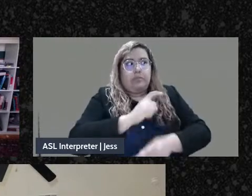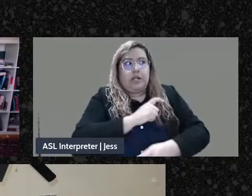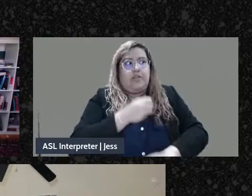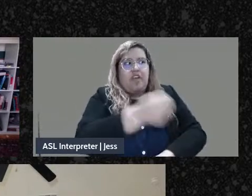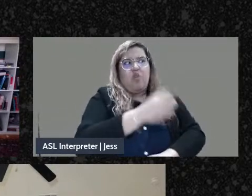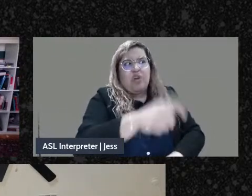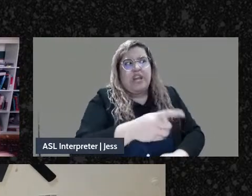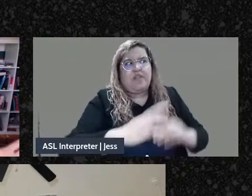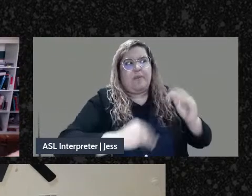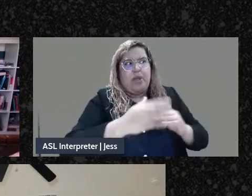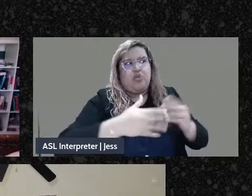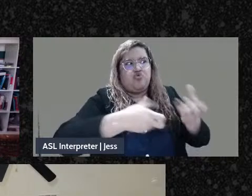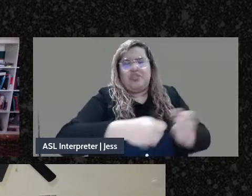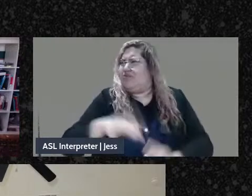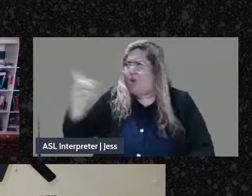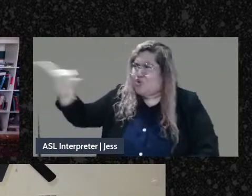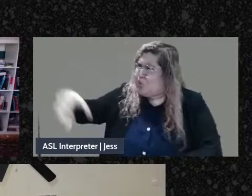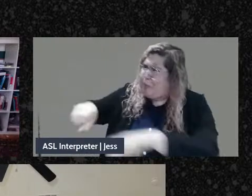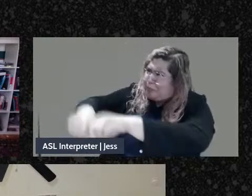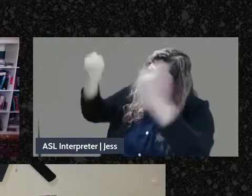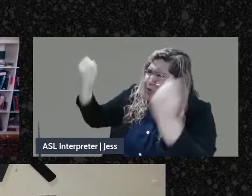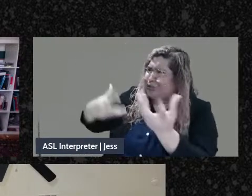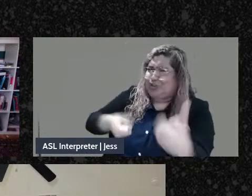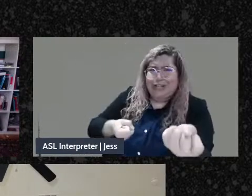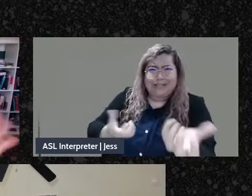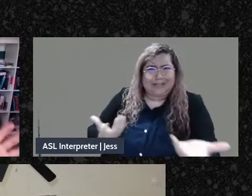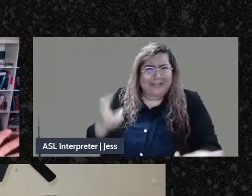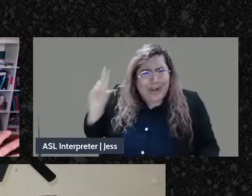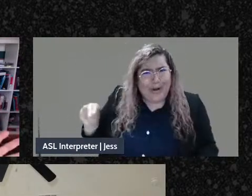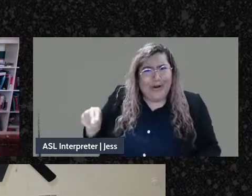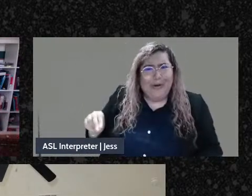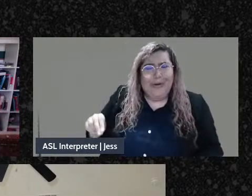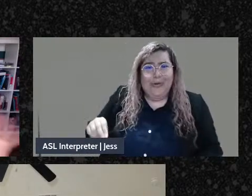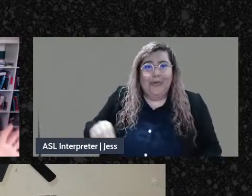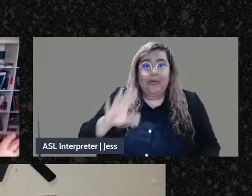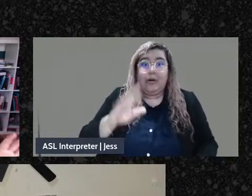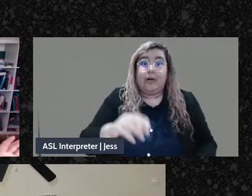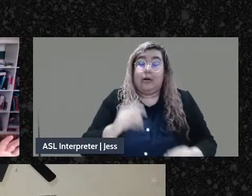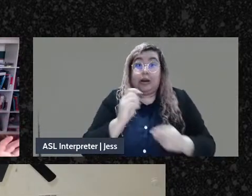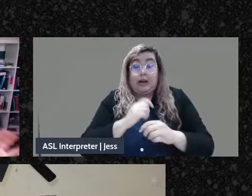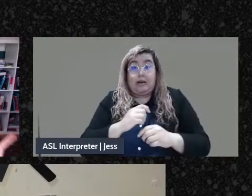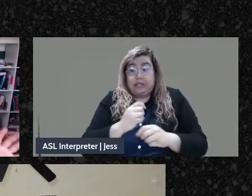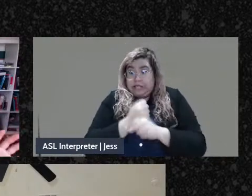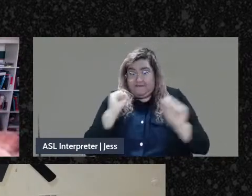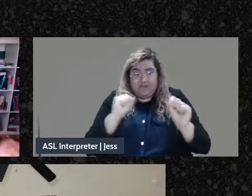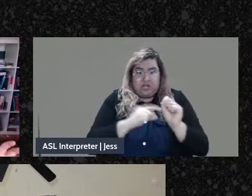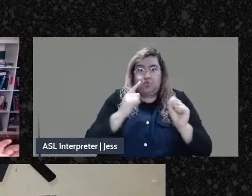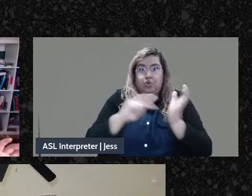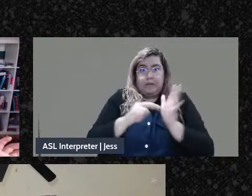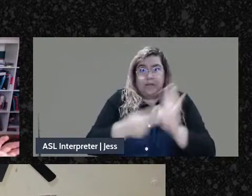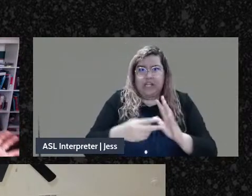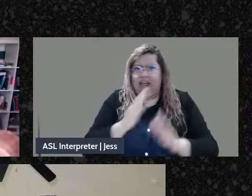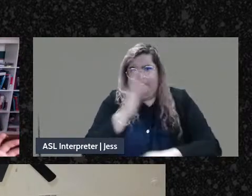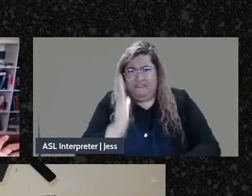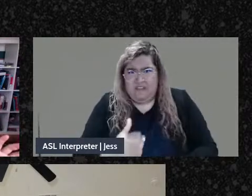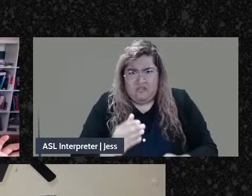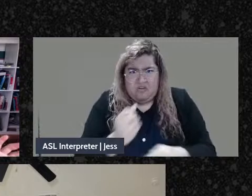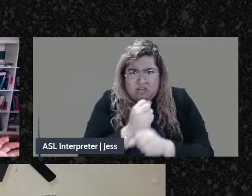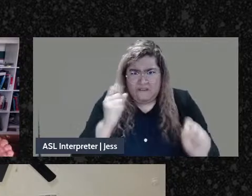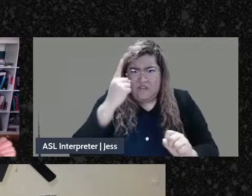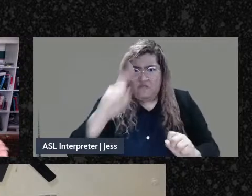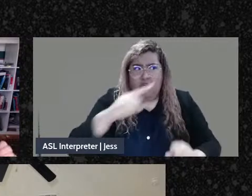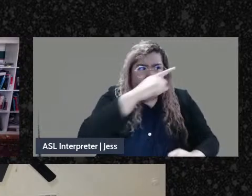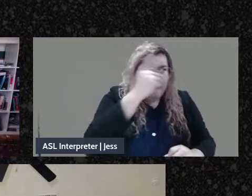the trust has been broken. We're like, nope. Imagining safety for the first time, because there has never been safety for Black and Indigenous communities with the